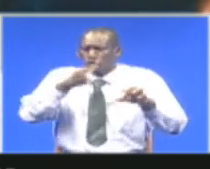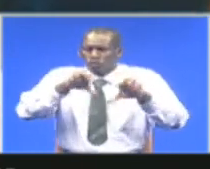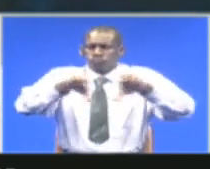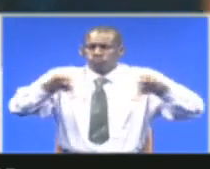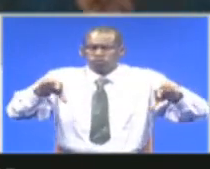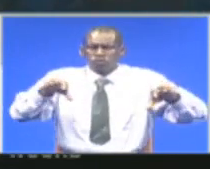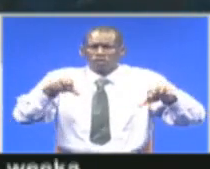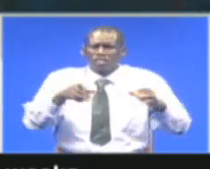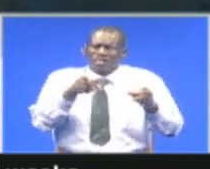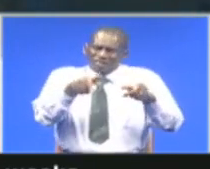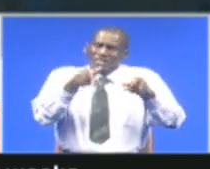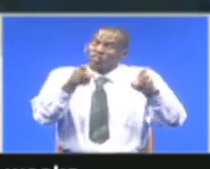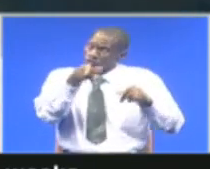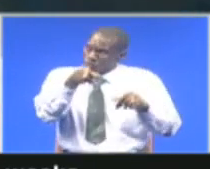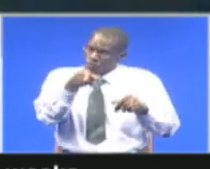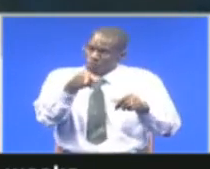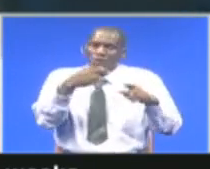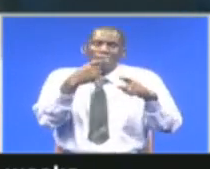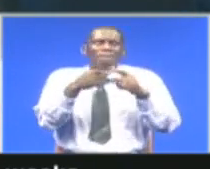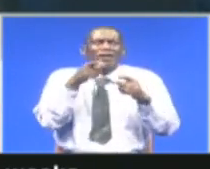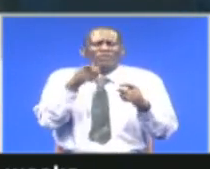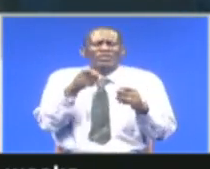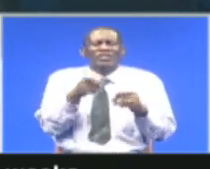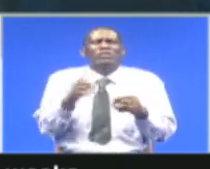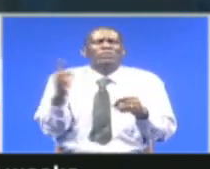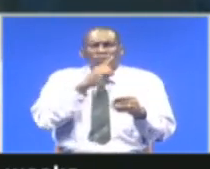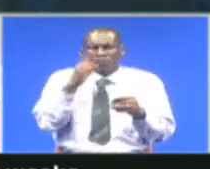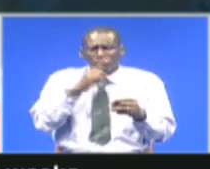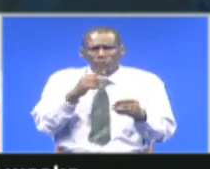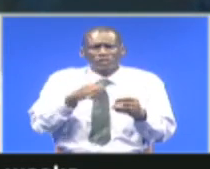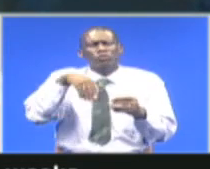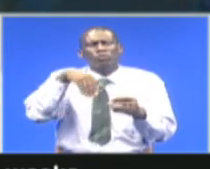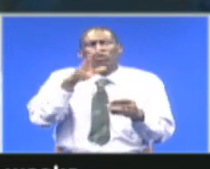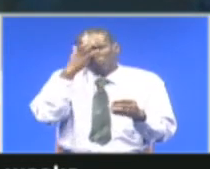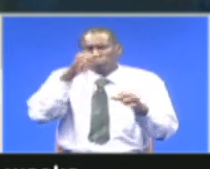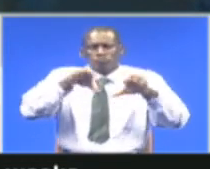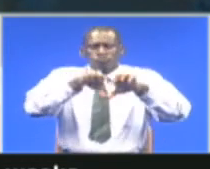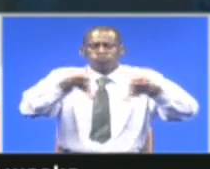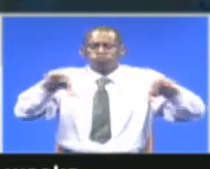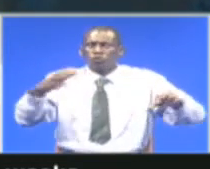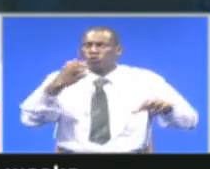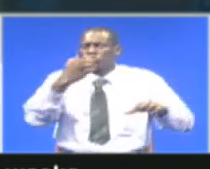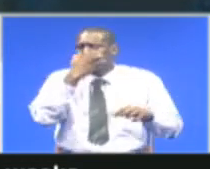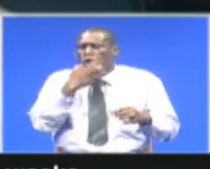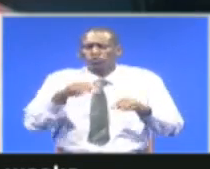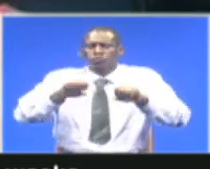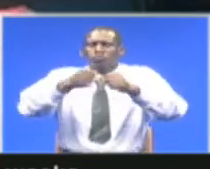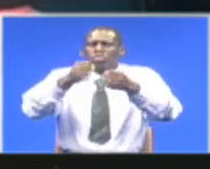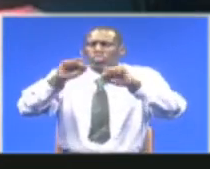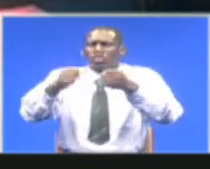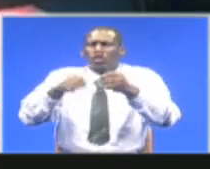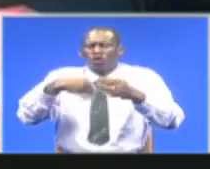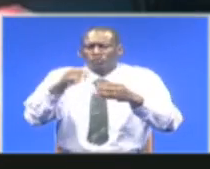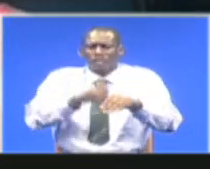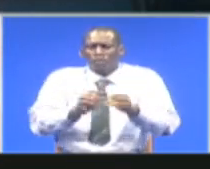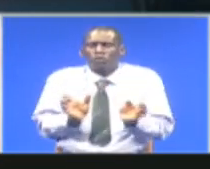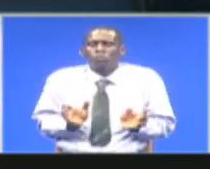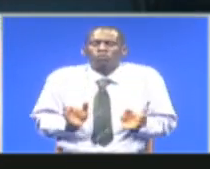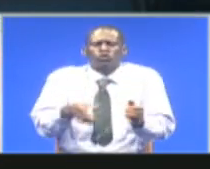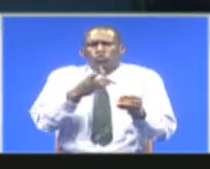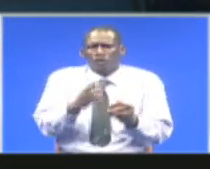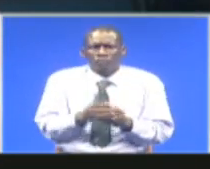systems. But it was aggravated by the fact that this pipeline was old and dilapidated. The situation was very dire. What